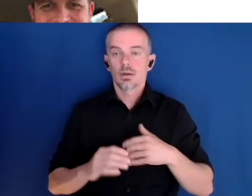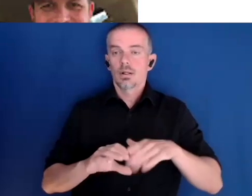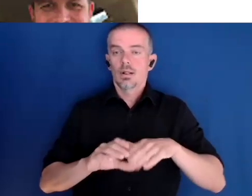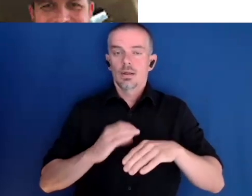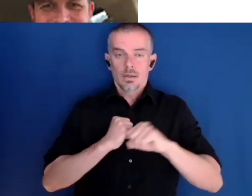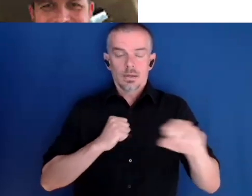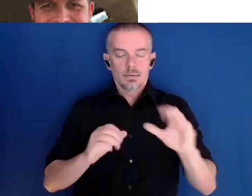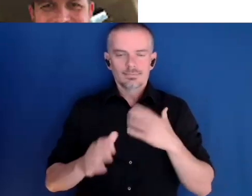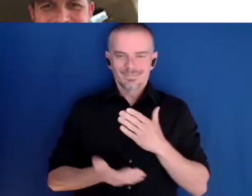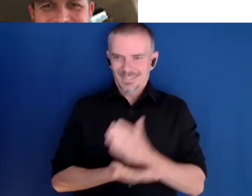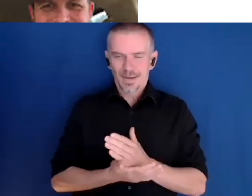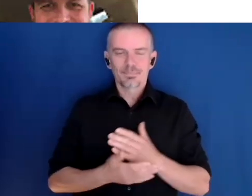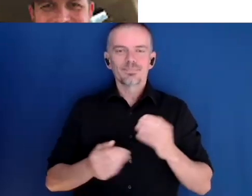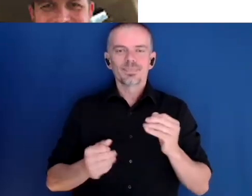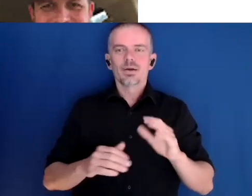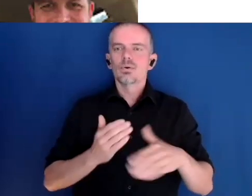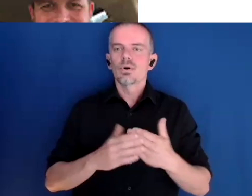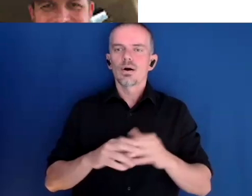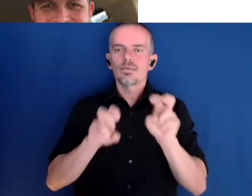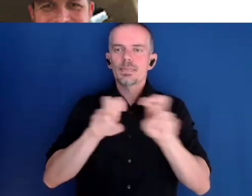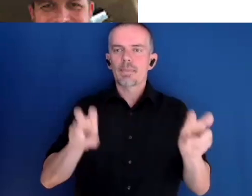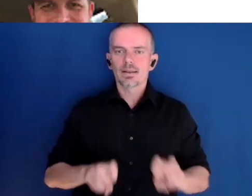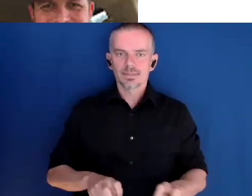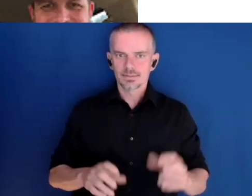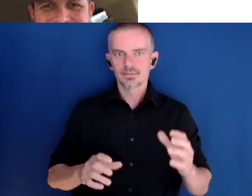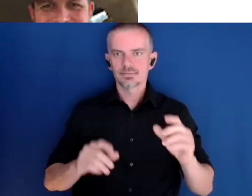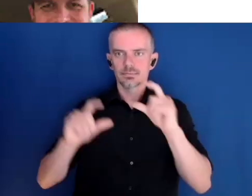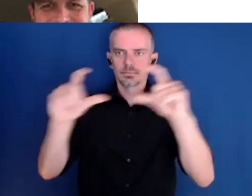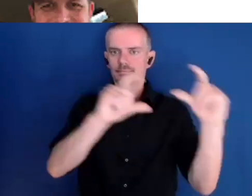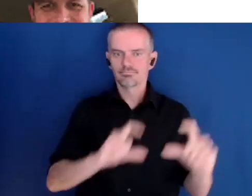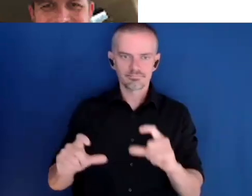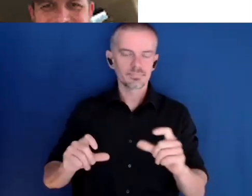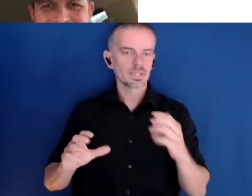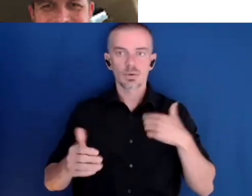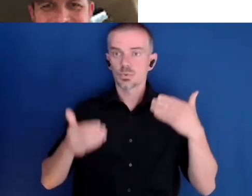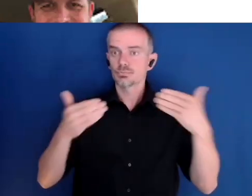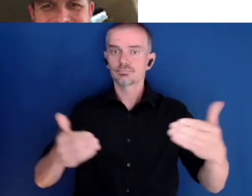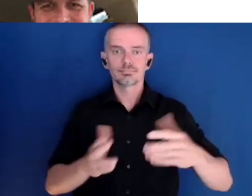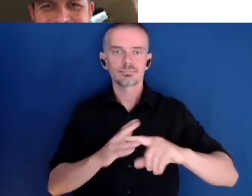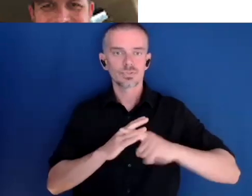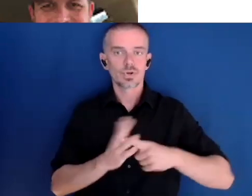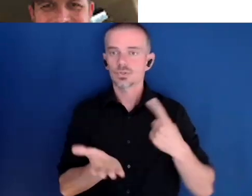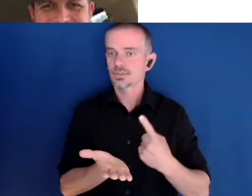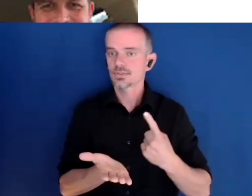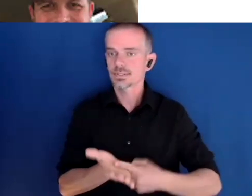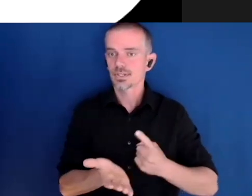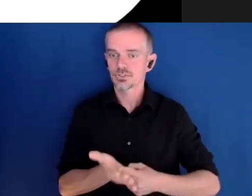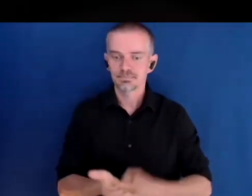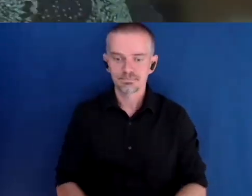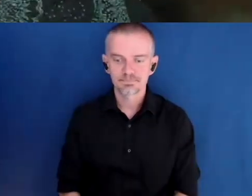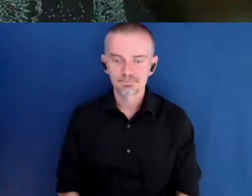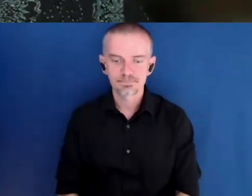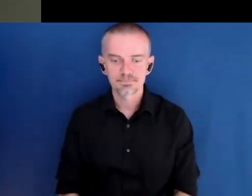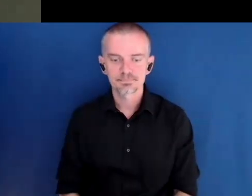screen share and have all of our panelists join me on screen, and we'll dive into the discussion.